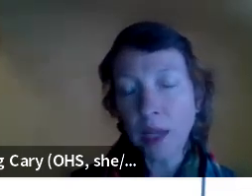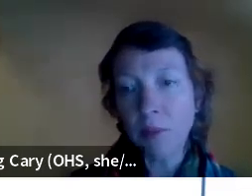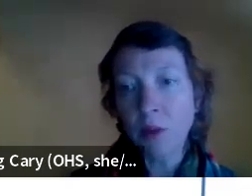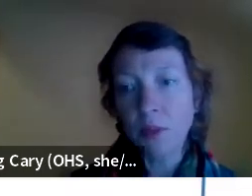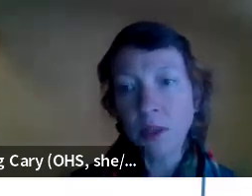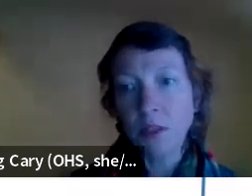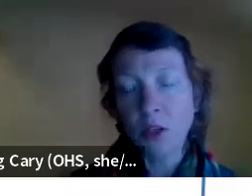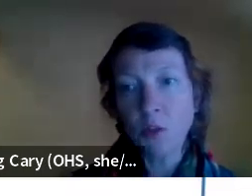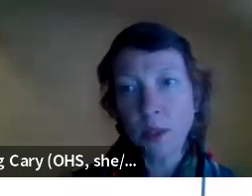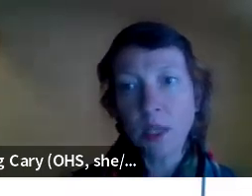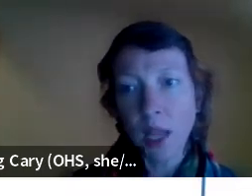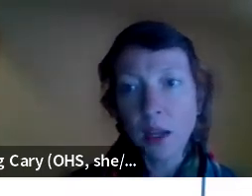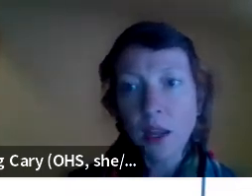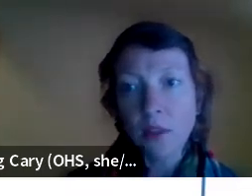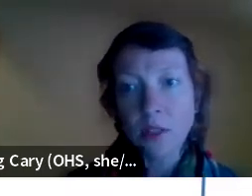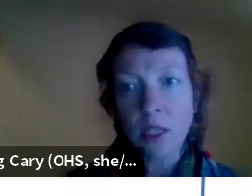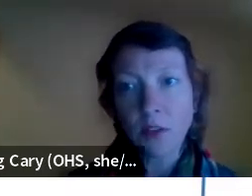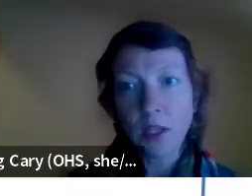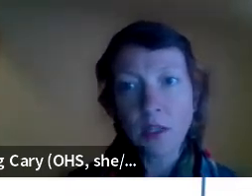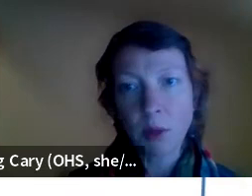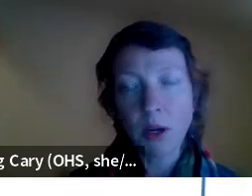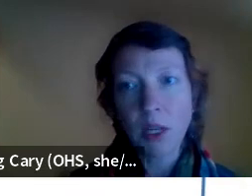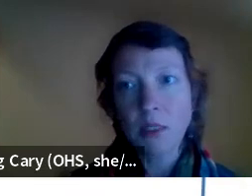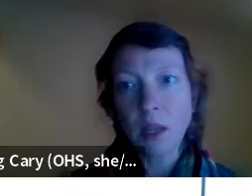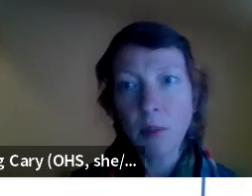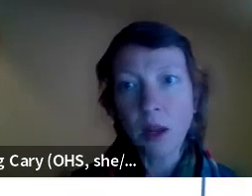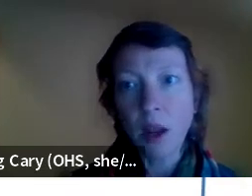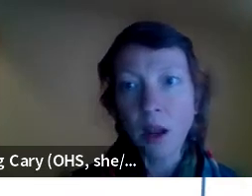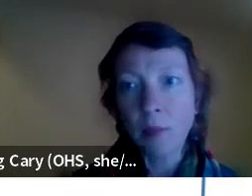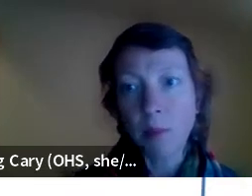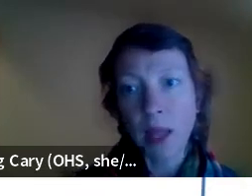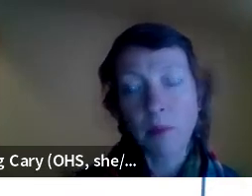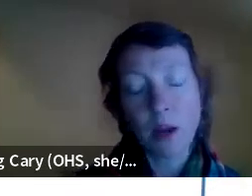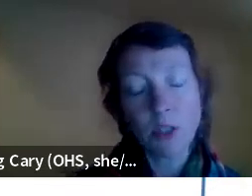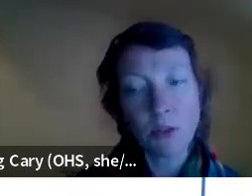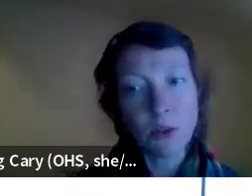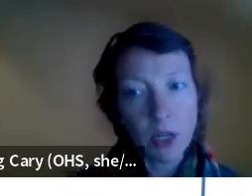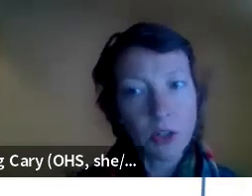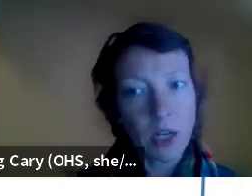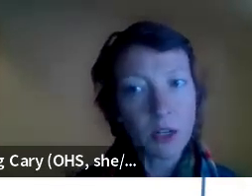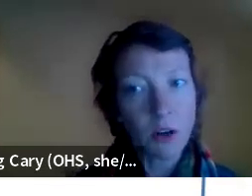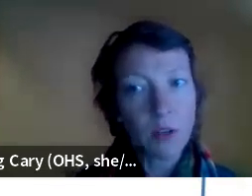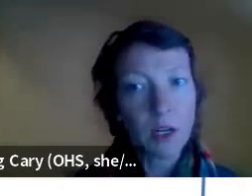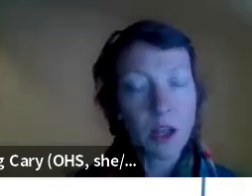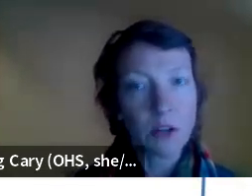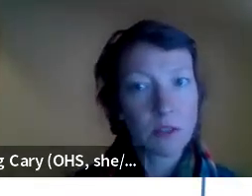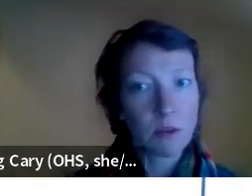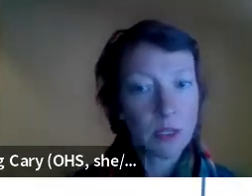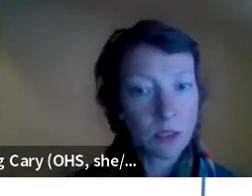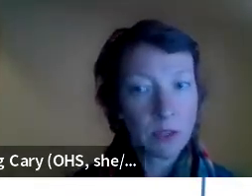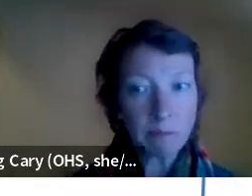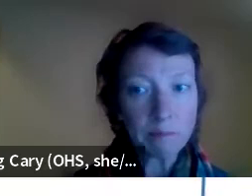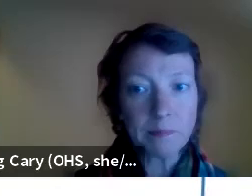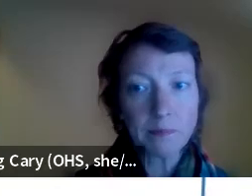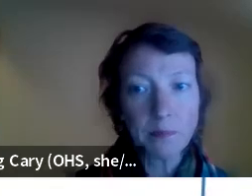the pandemic with this surge, once again, there are significant disparities among our Black and Brown children who are contracting COVID in contrast to our